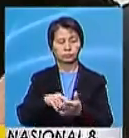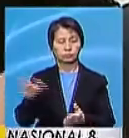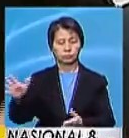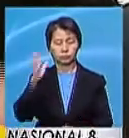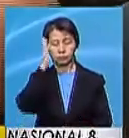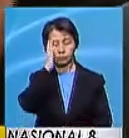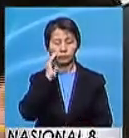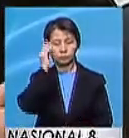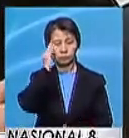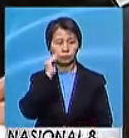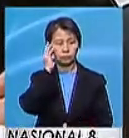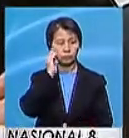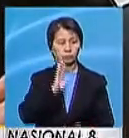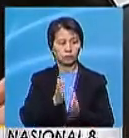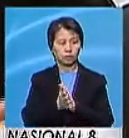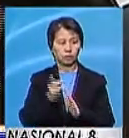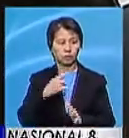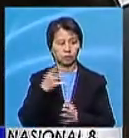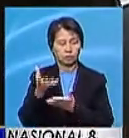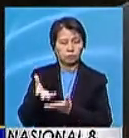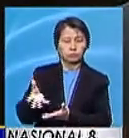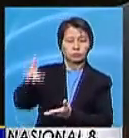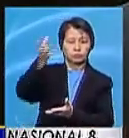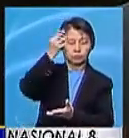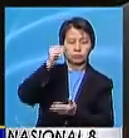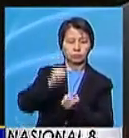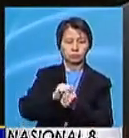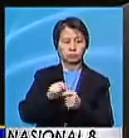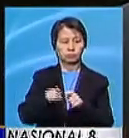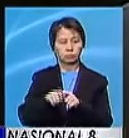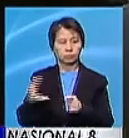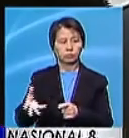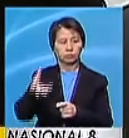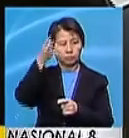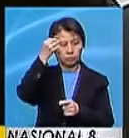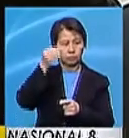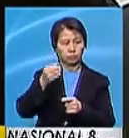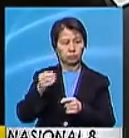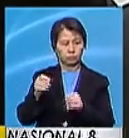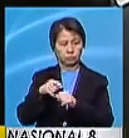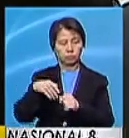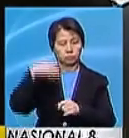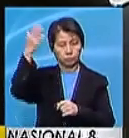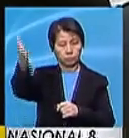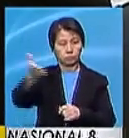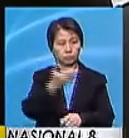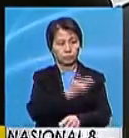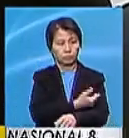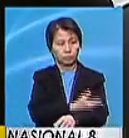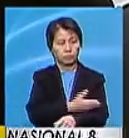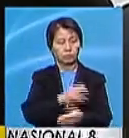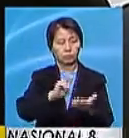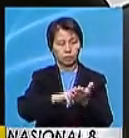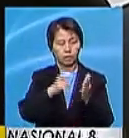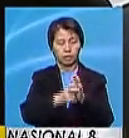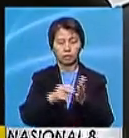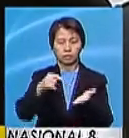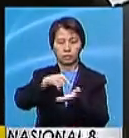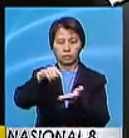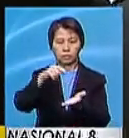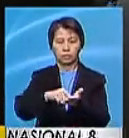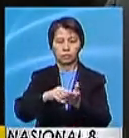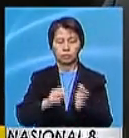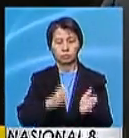other parliaments, so we can gain from that. And it's about gaining from the knowledge that we share and exchange. So what I would say to you is, this has been